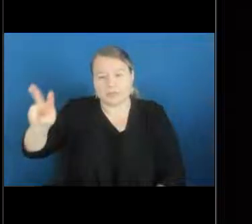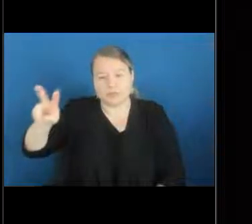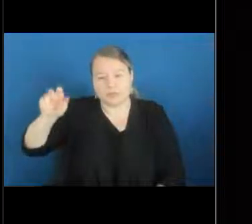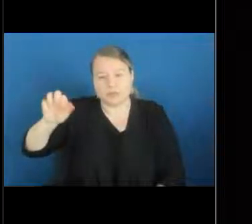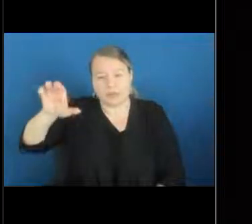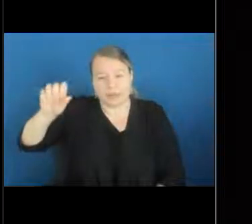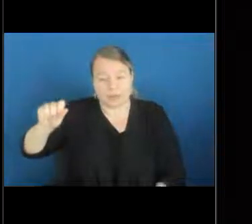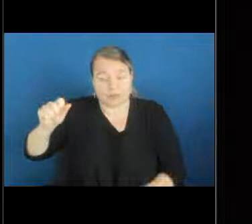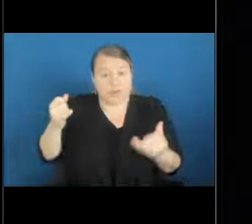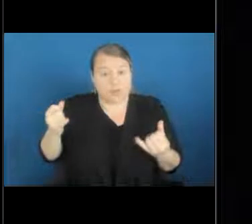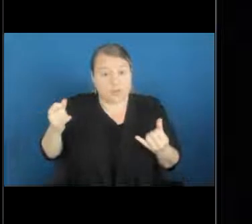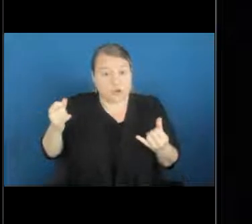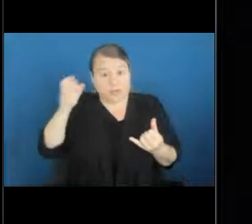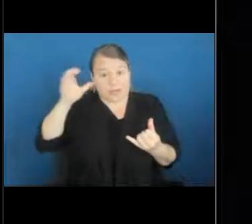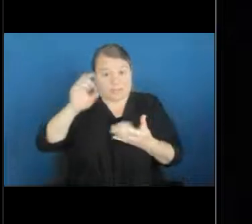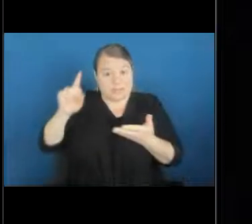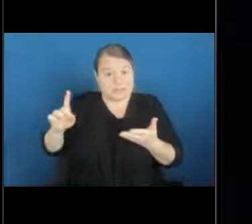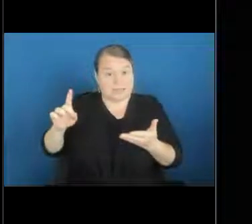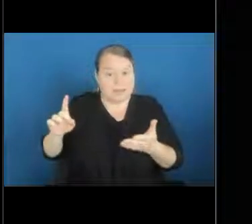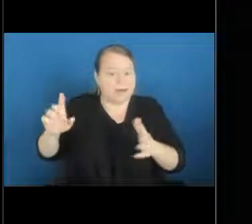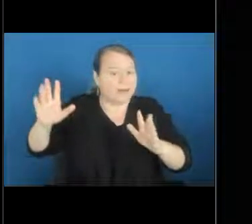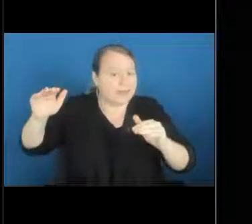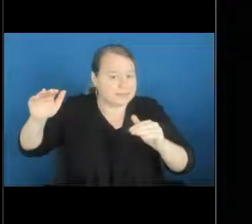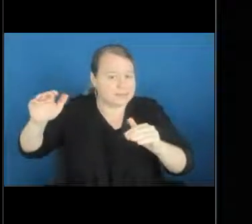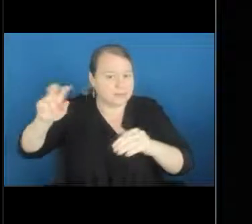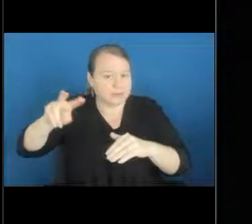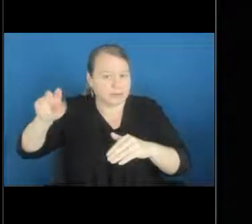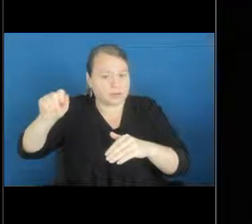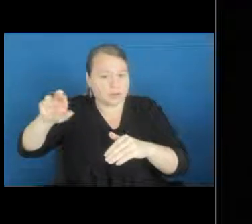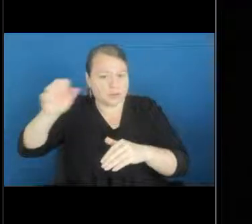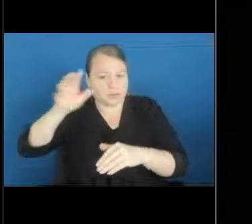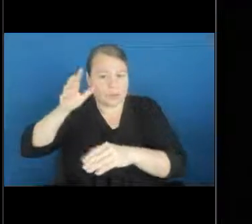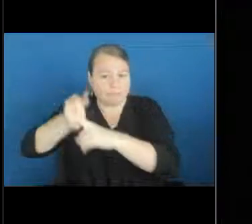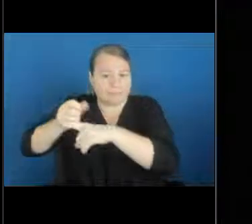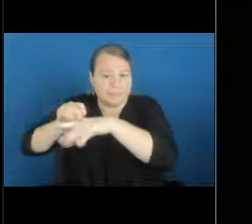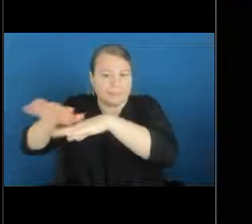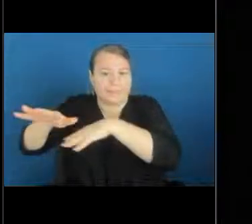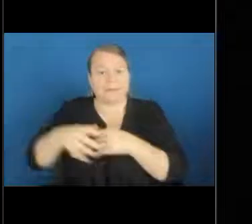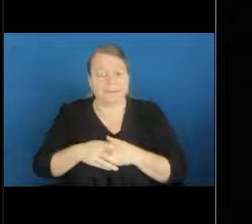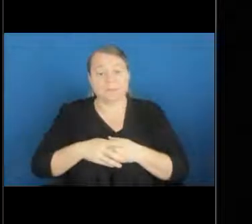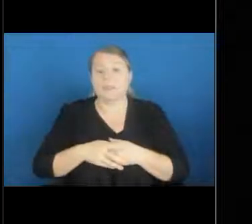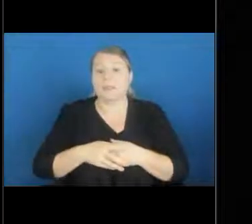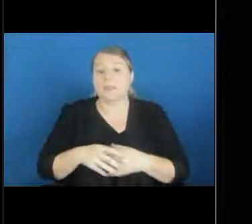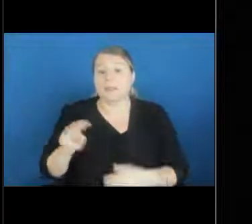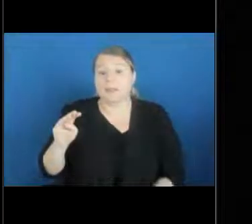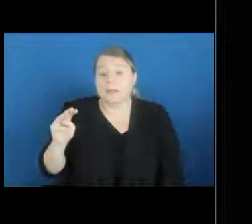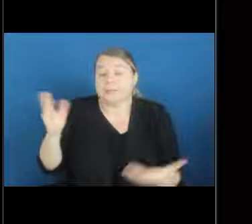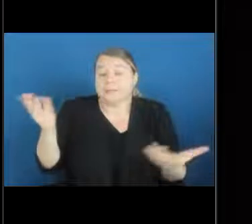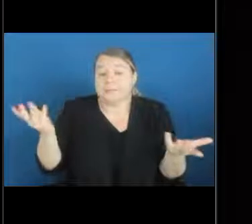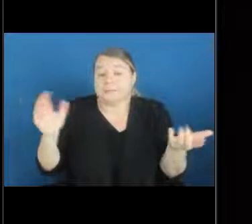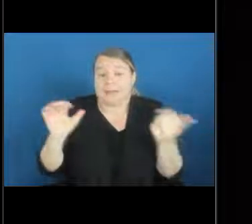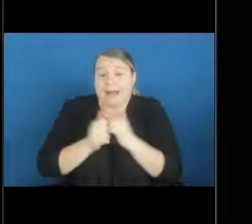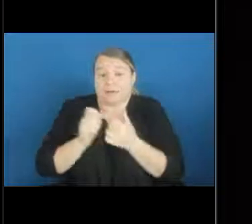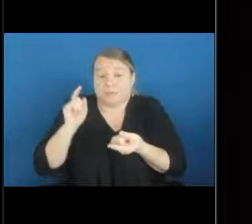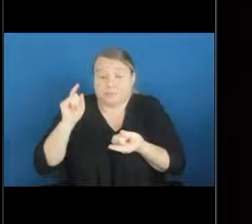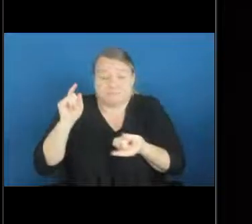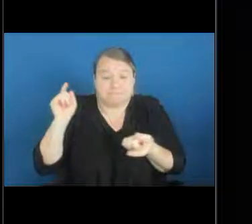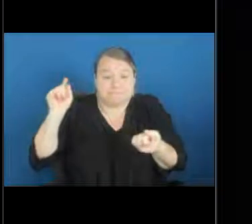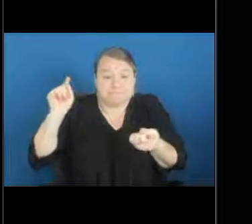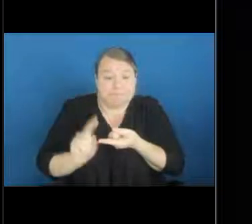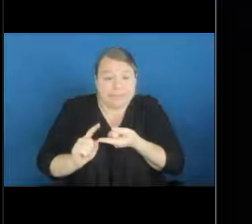design is anticipated for impacts. As far as mitigation, there's no plans for mitigation,